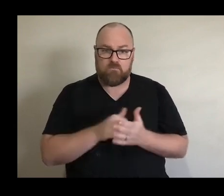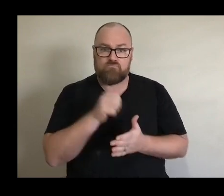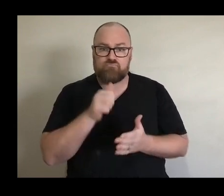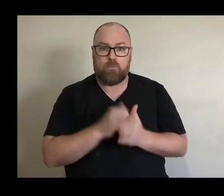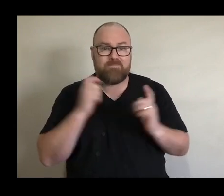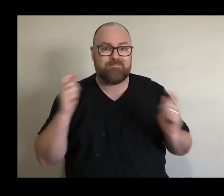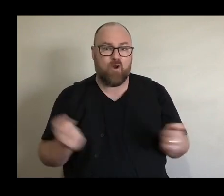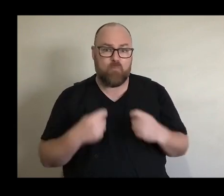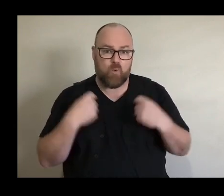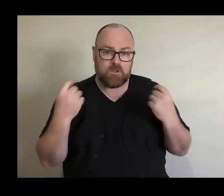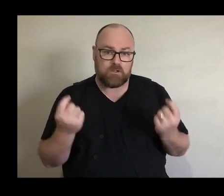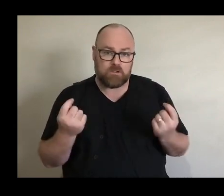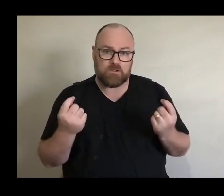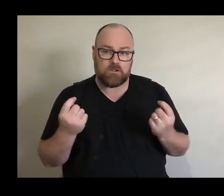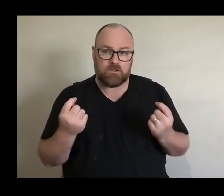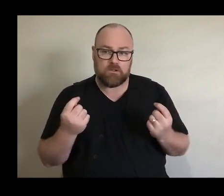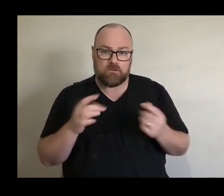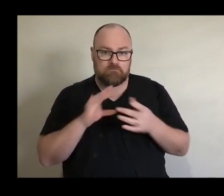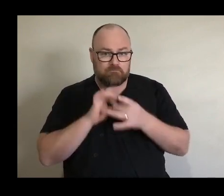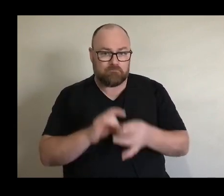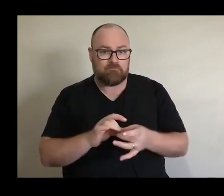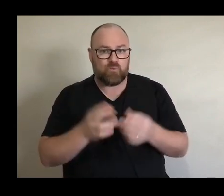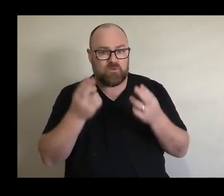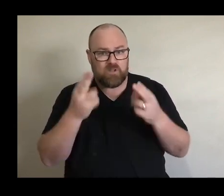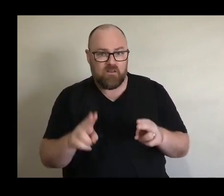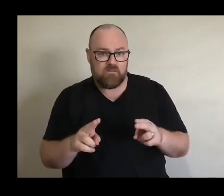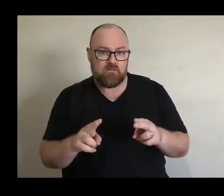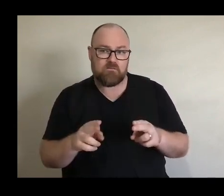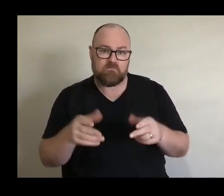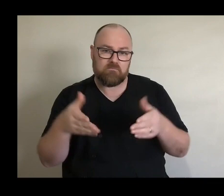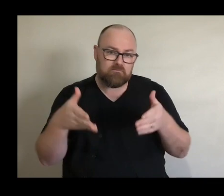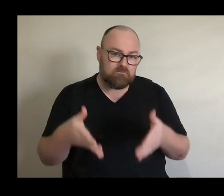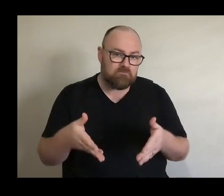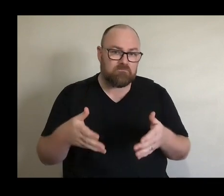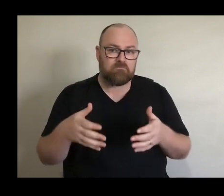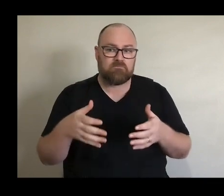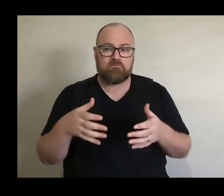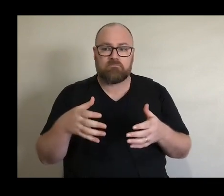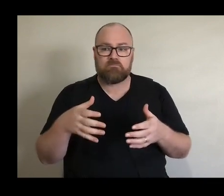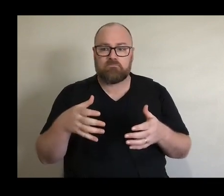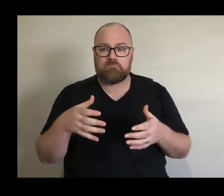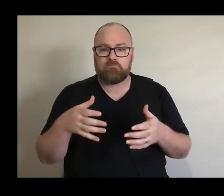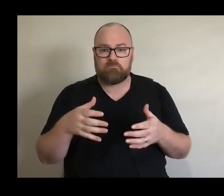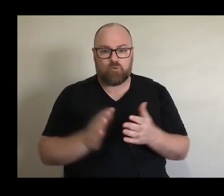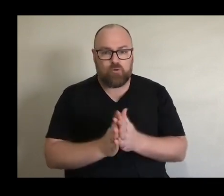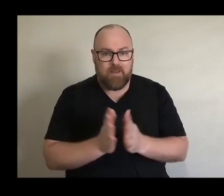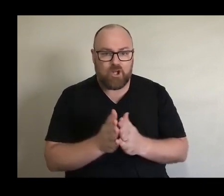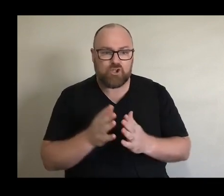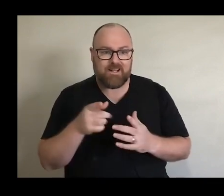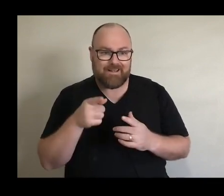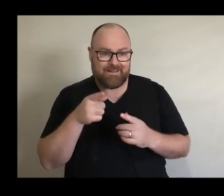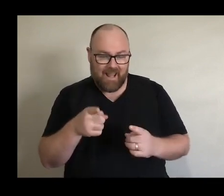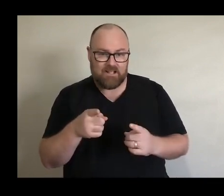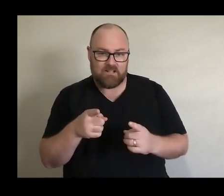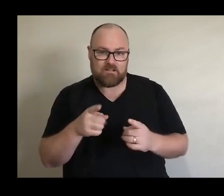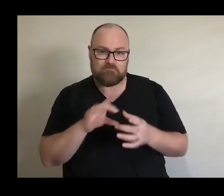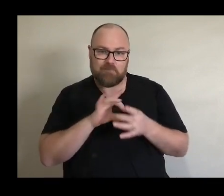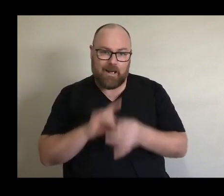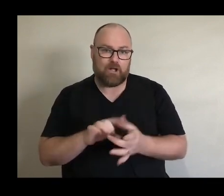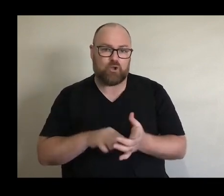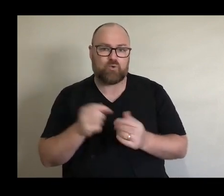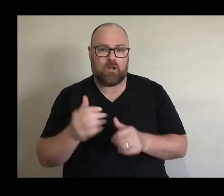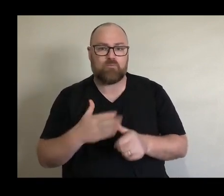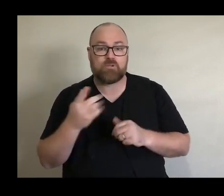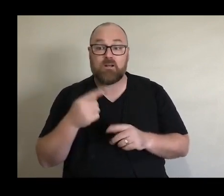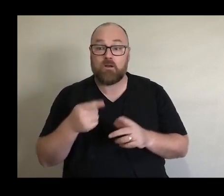surrounding death, burial, cremation is a matter of reproductive justice, because death does not mean the absence of